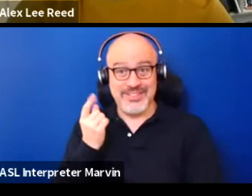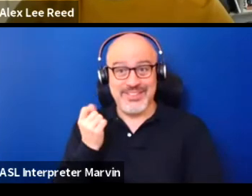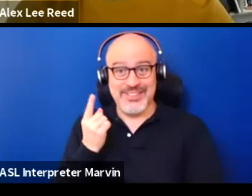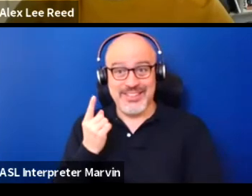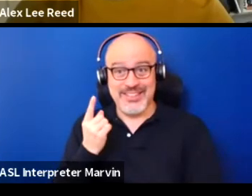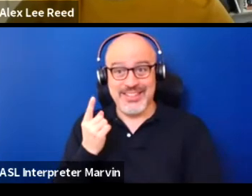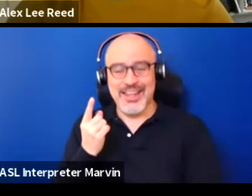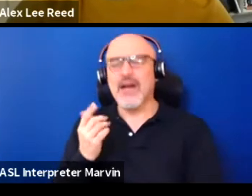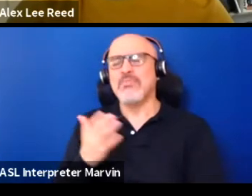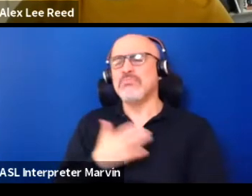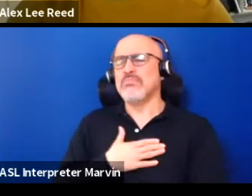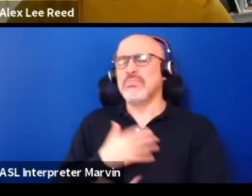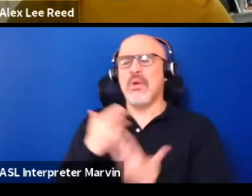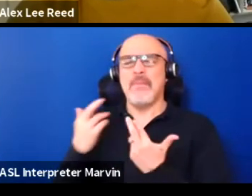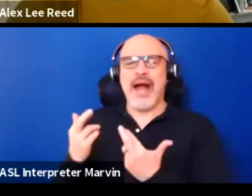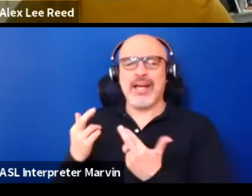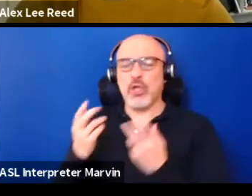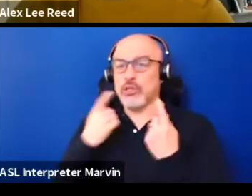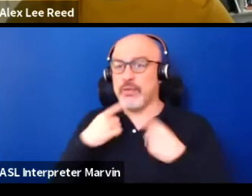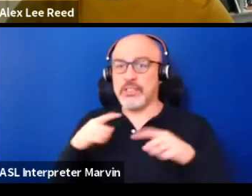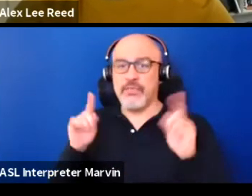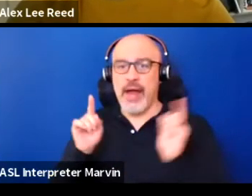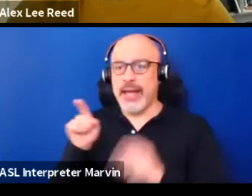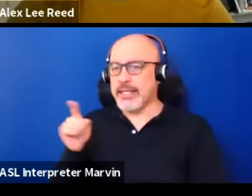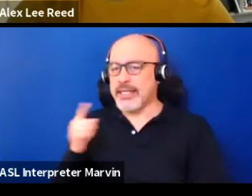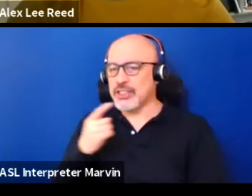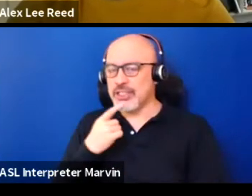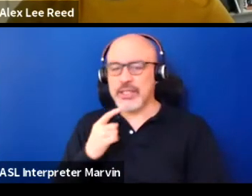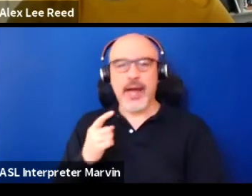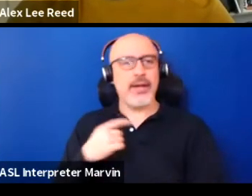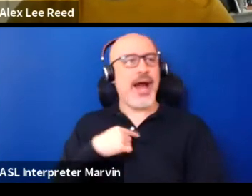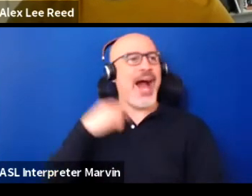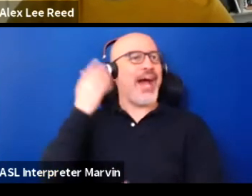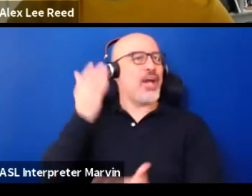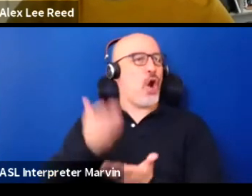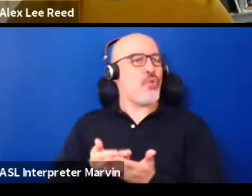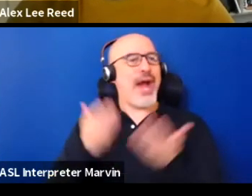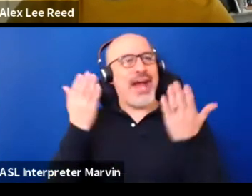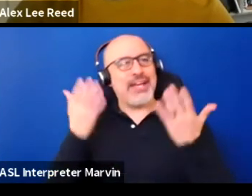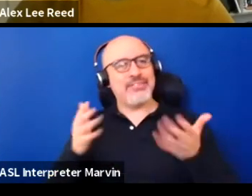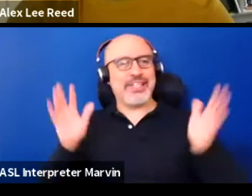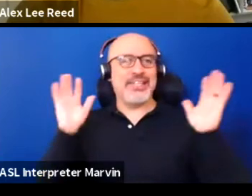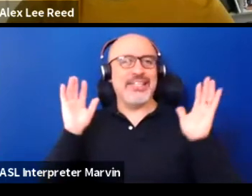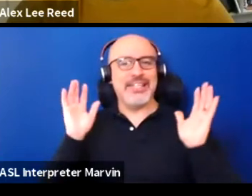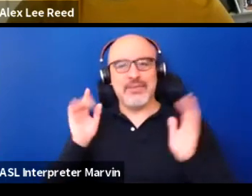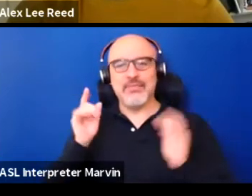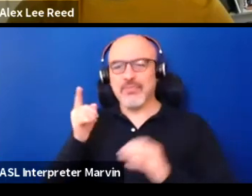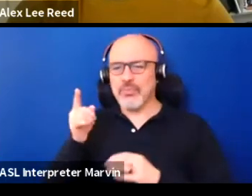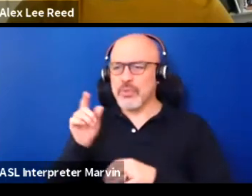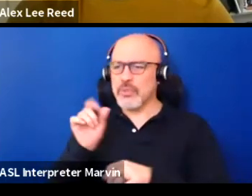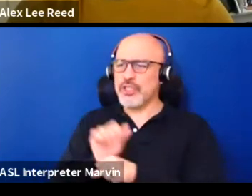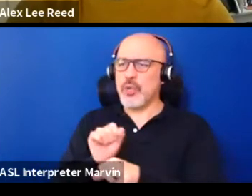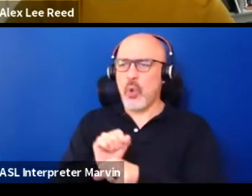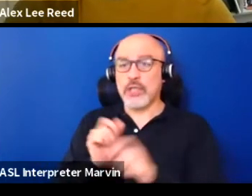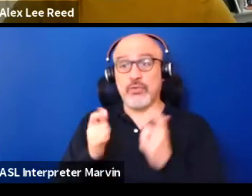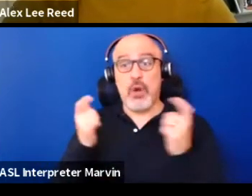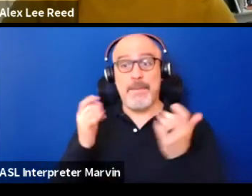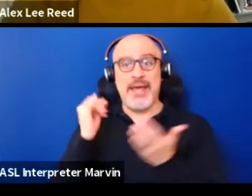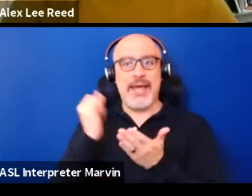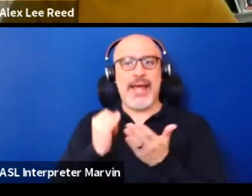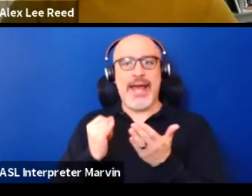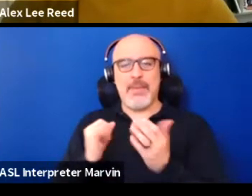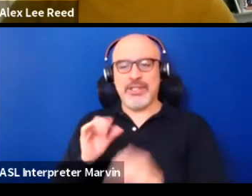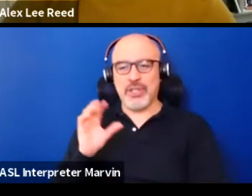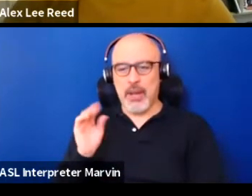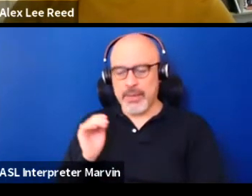really close friend who is finally, she says she has arrived because she is working for a major animation company. And I